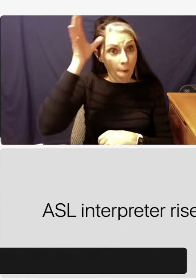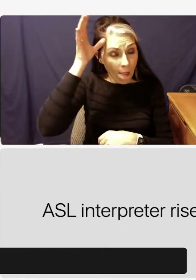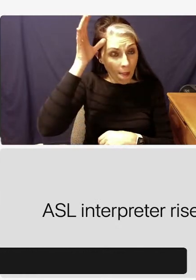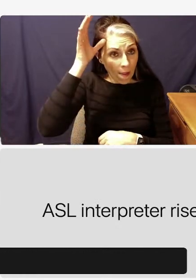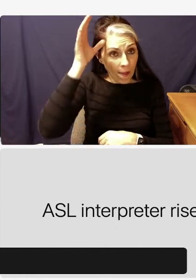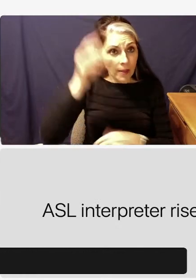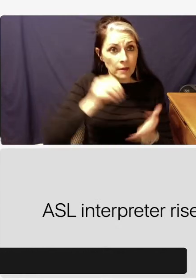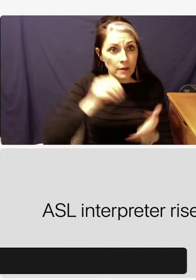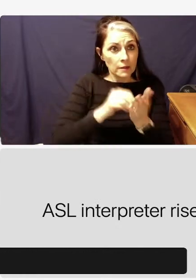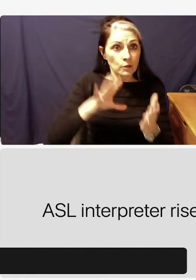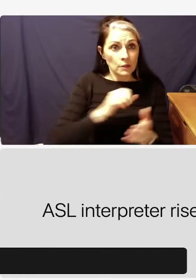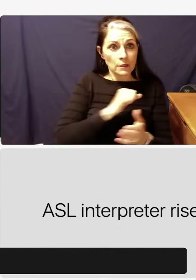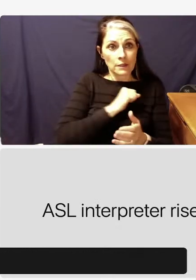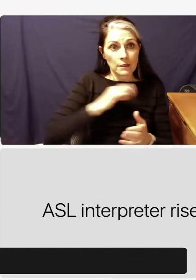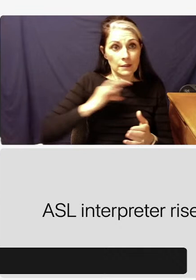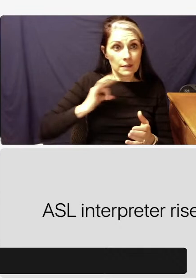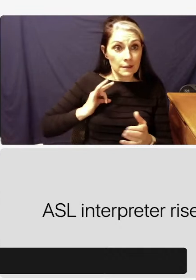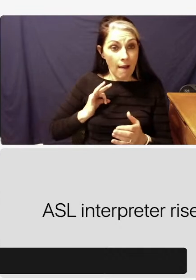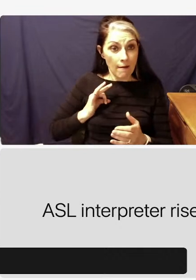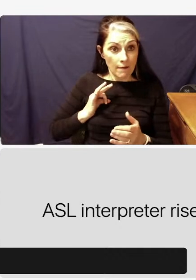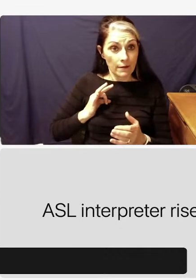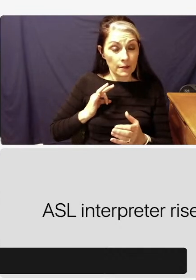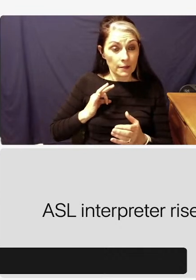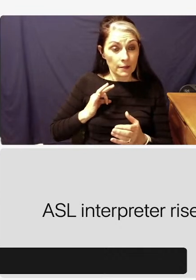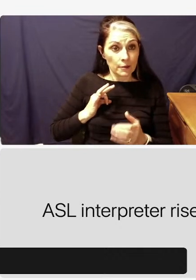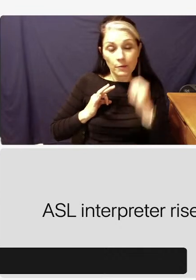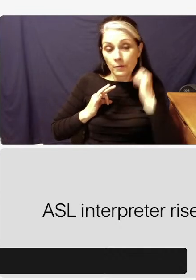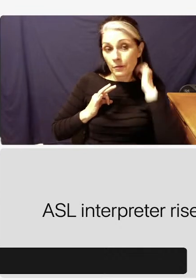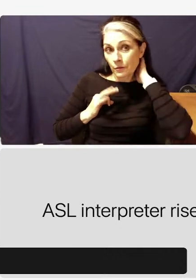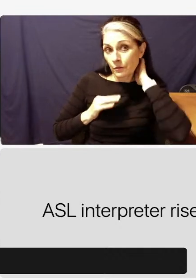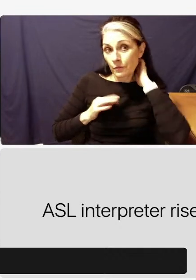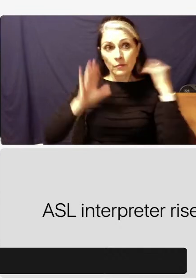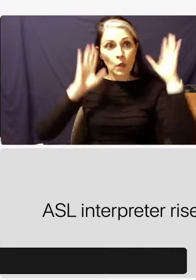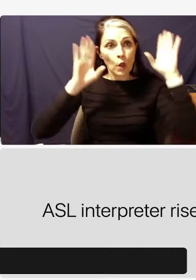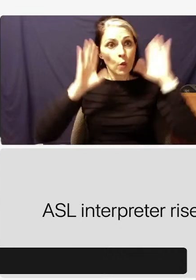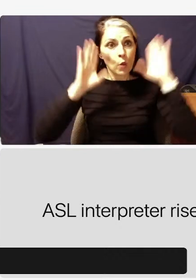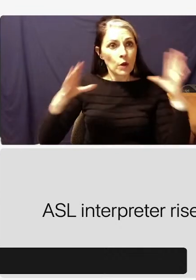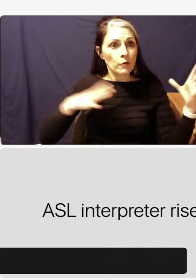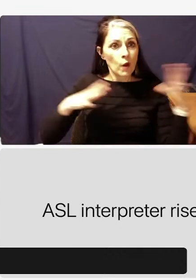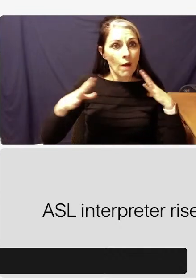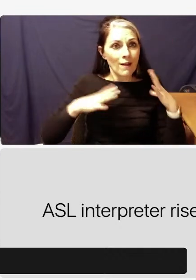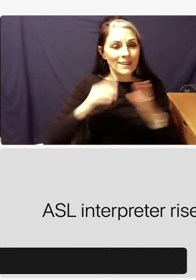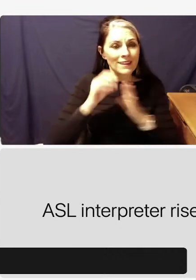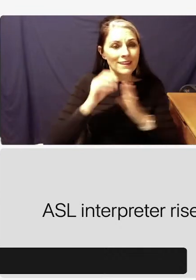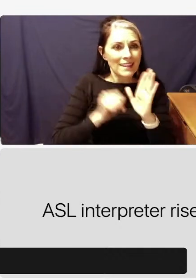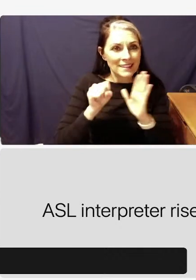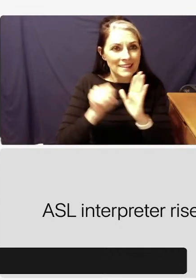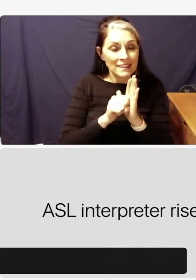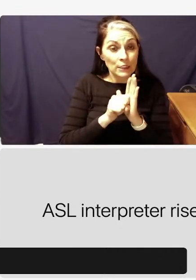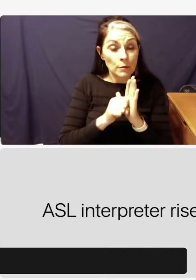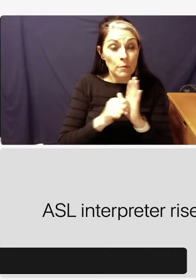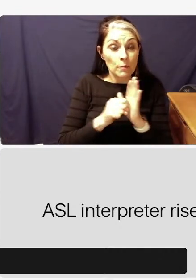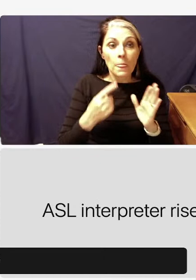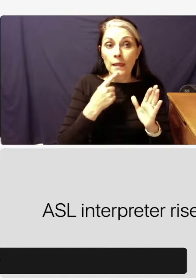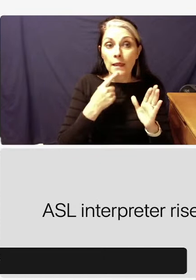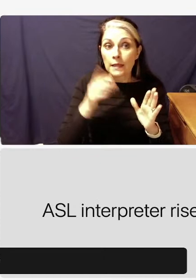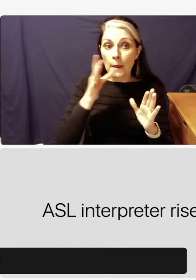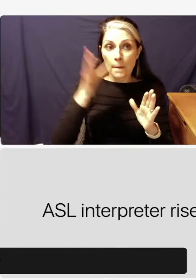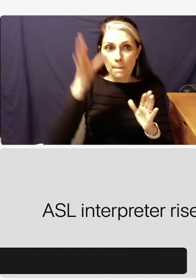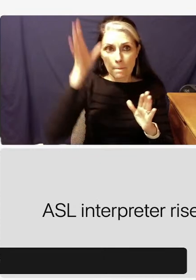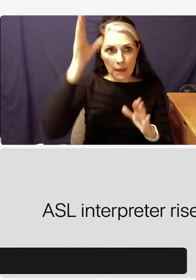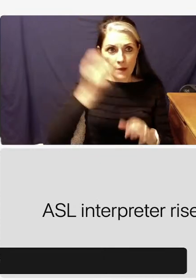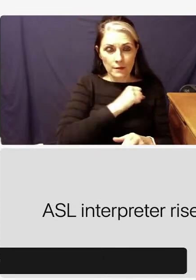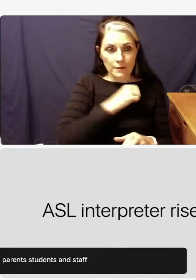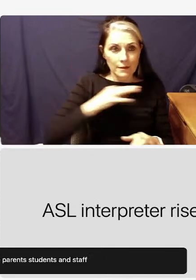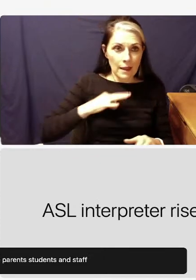our students and our staff a wonderful holiday season and i say parent students and staff